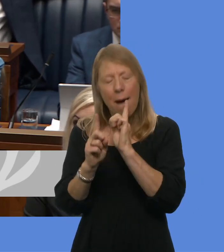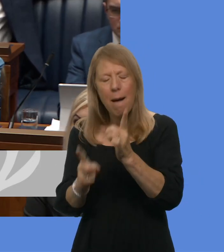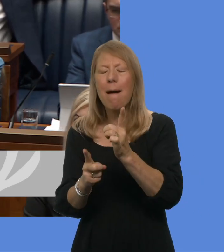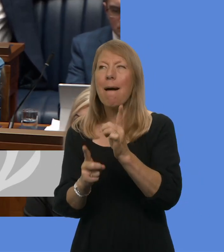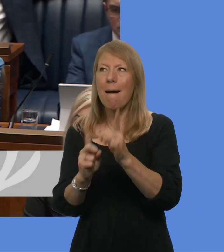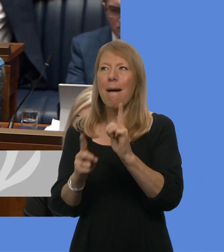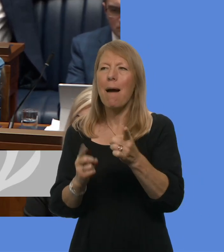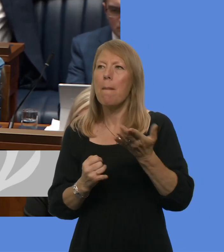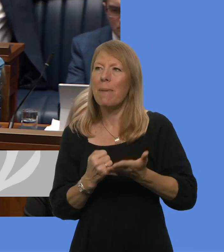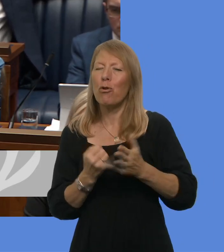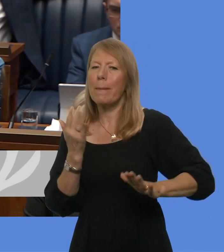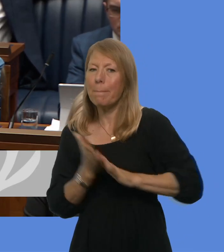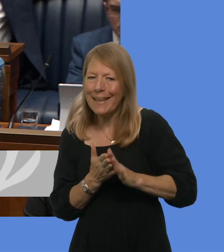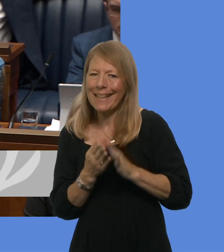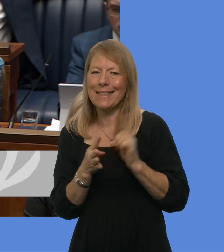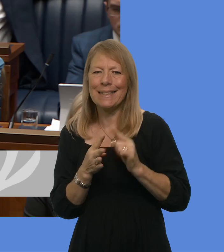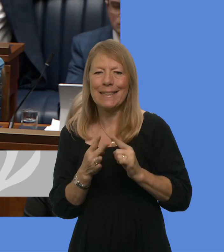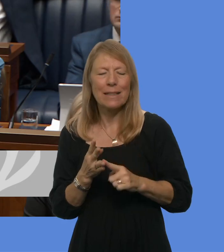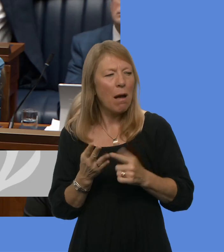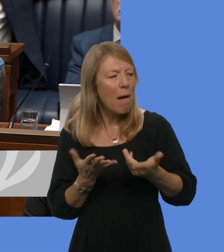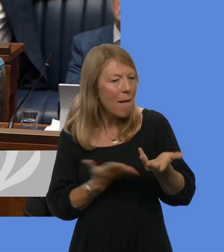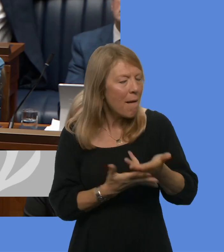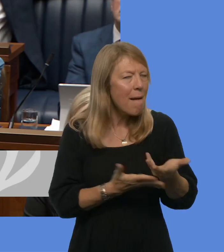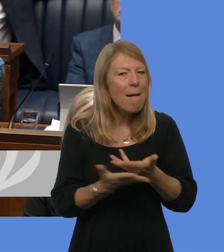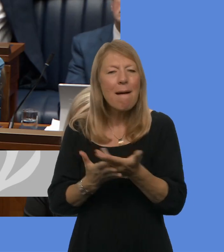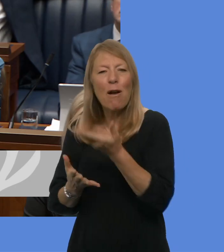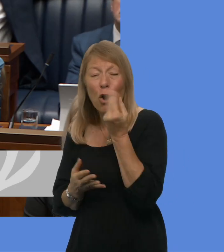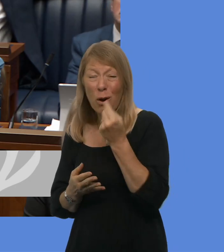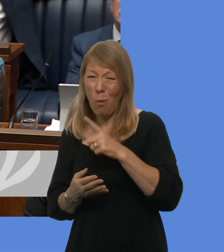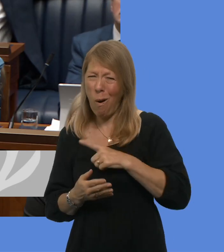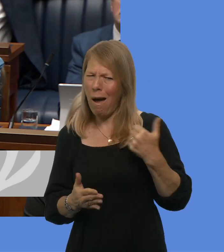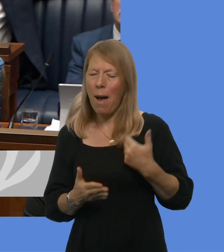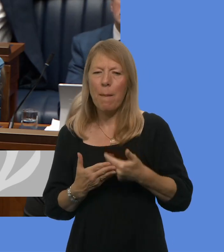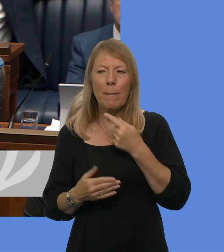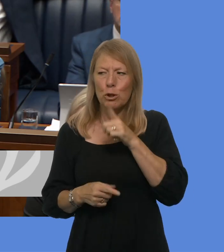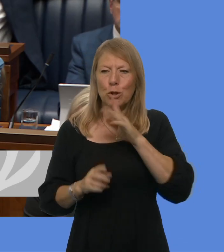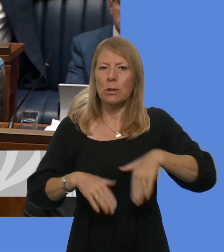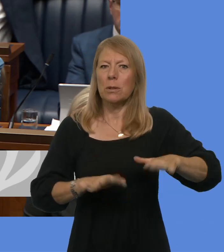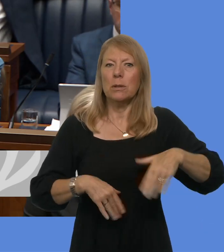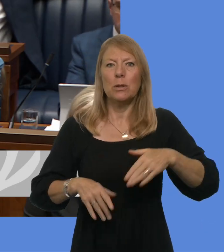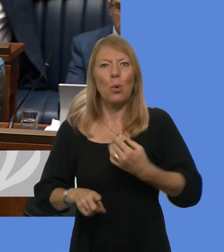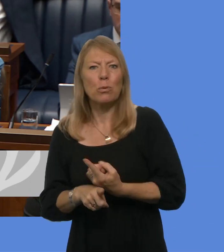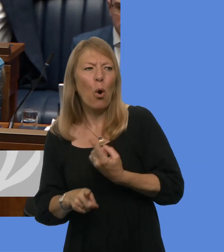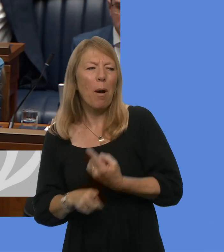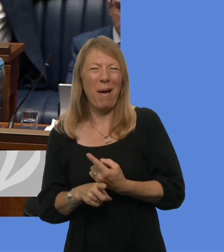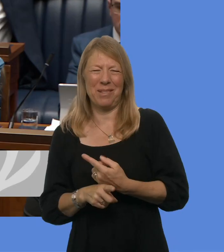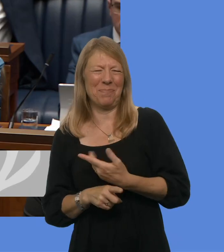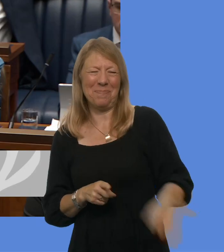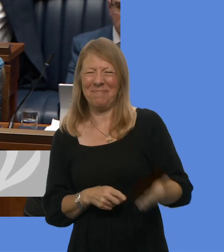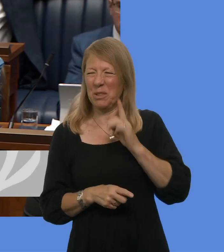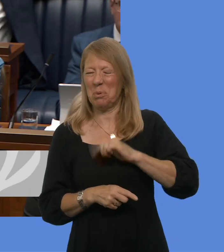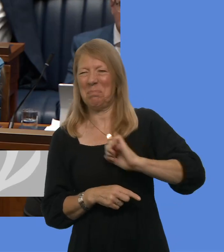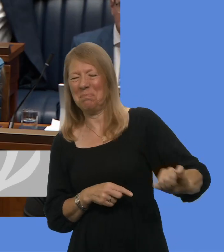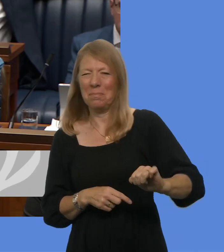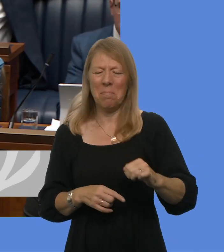open conversations about them. And this can help to break common taboos about periods, prevent stigma and reduce negative perceptions